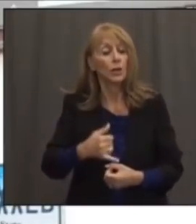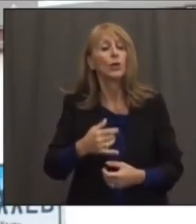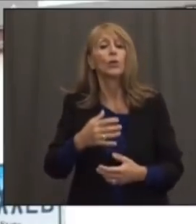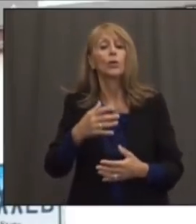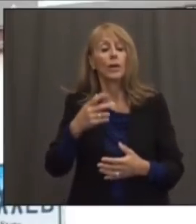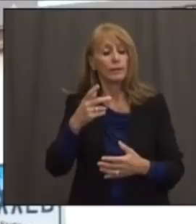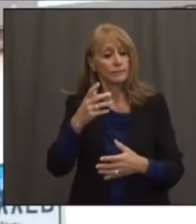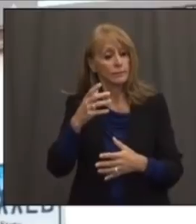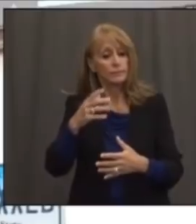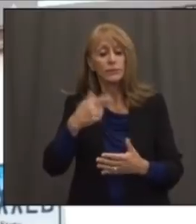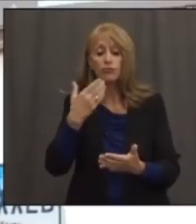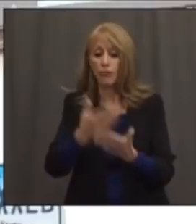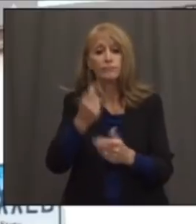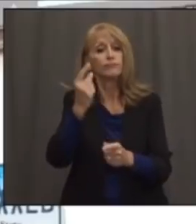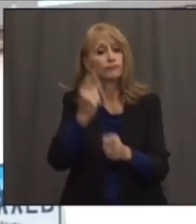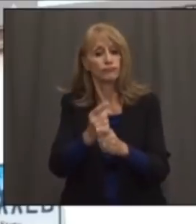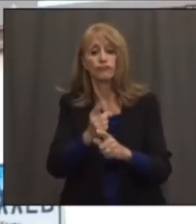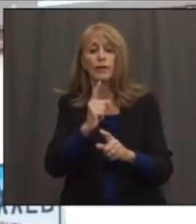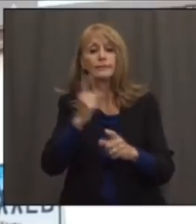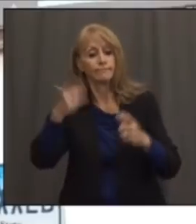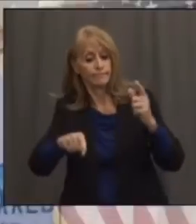this situation.